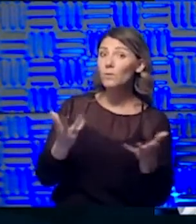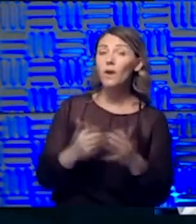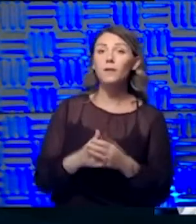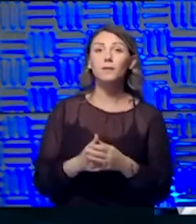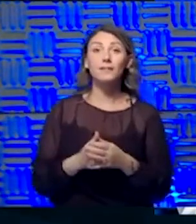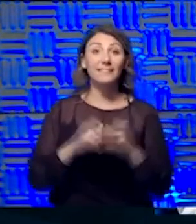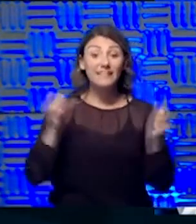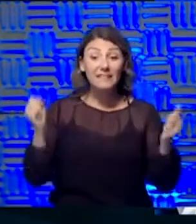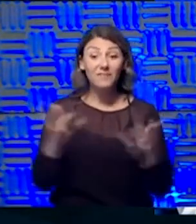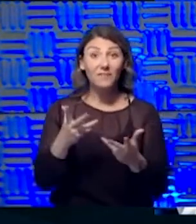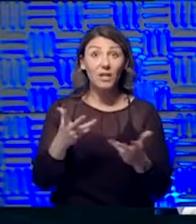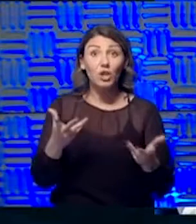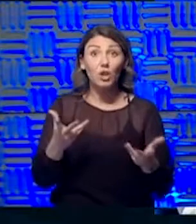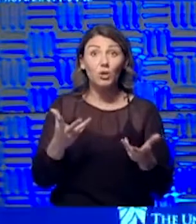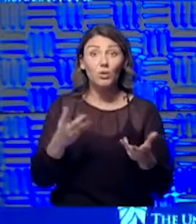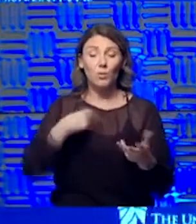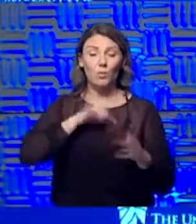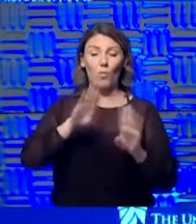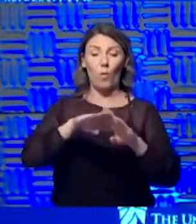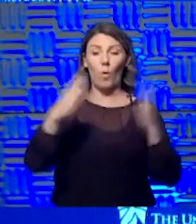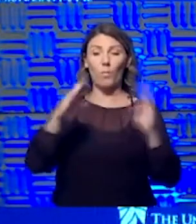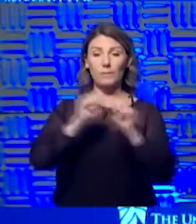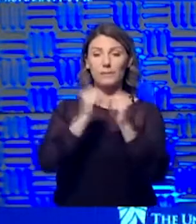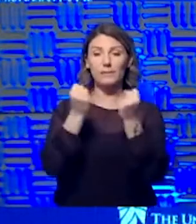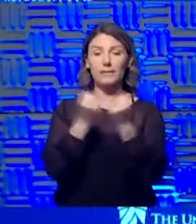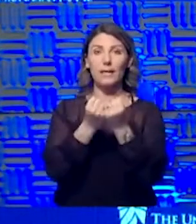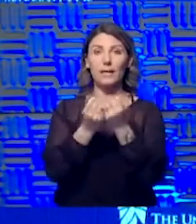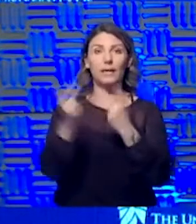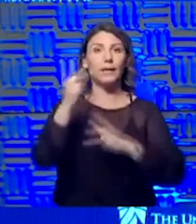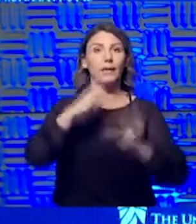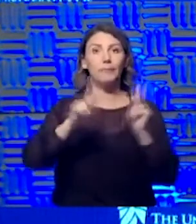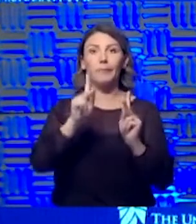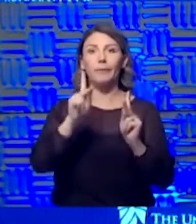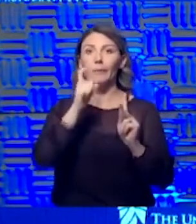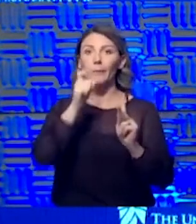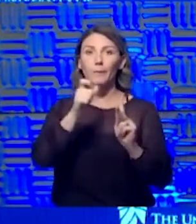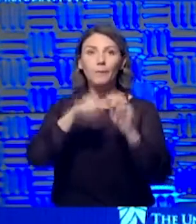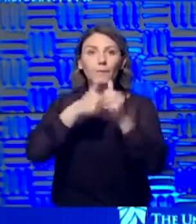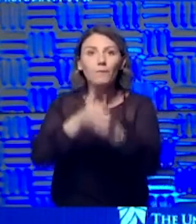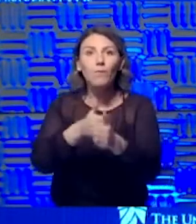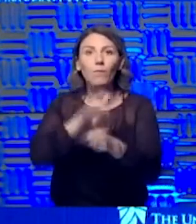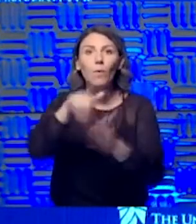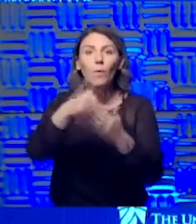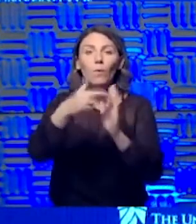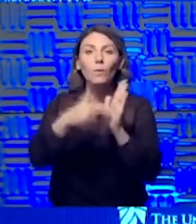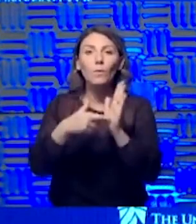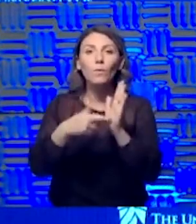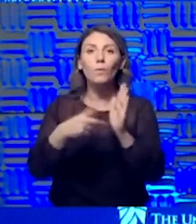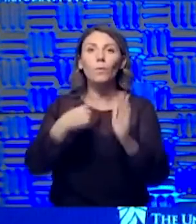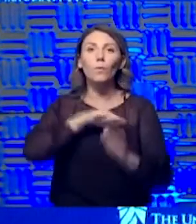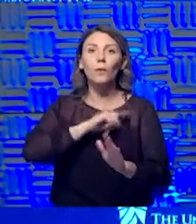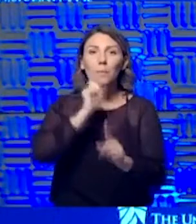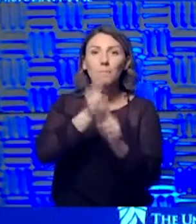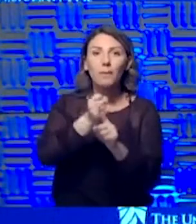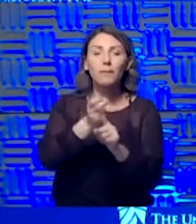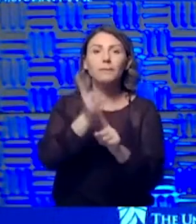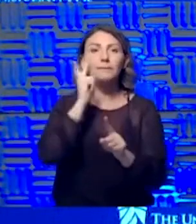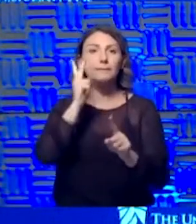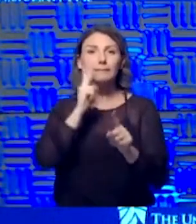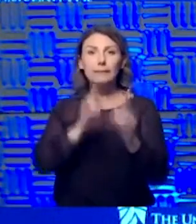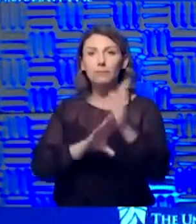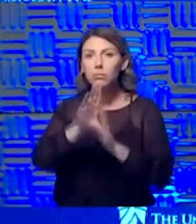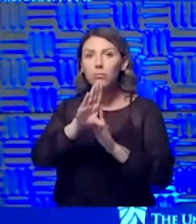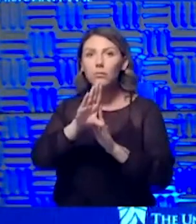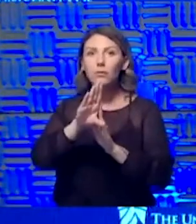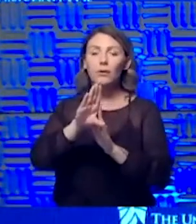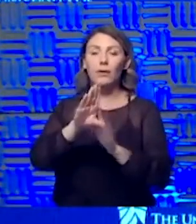We start to open up society. People don't do all the measures. We begin to see a surge. Folks get scared again when all of a